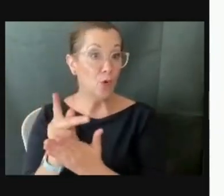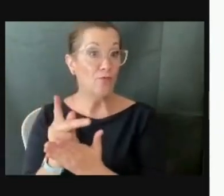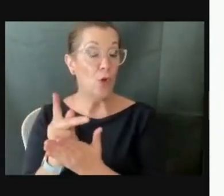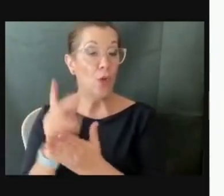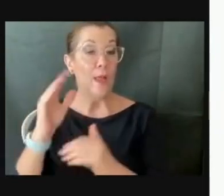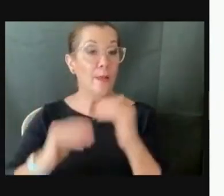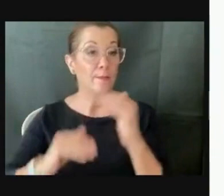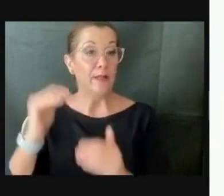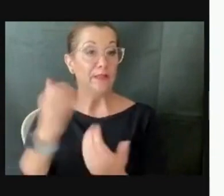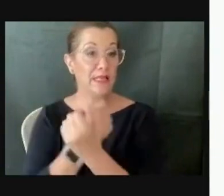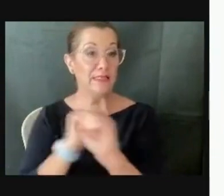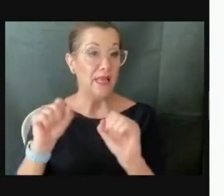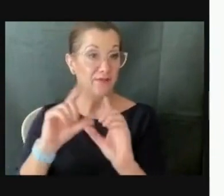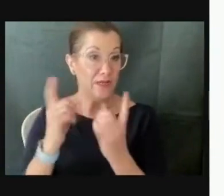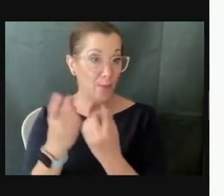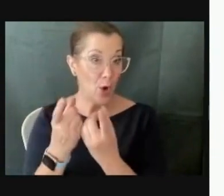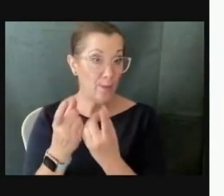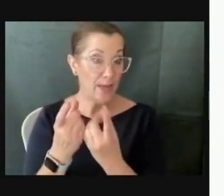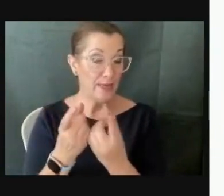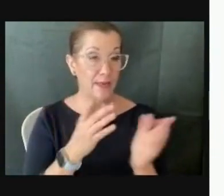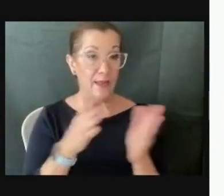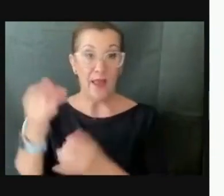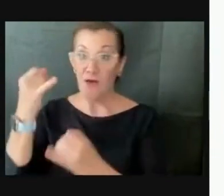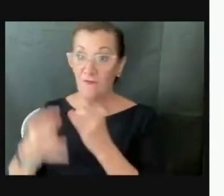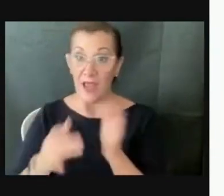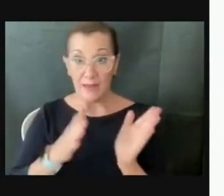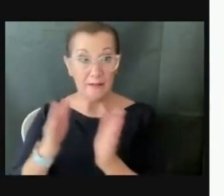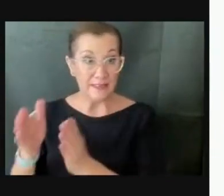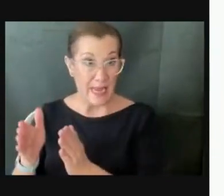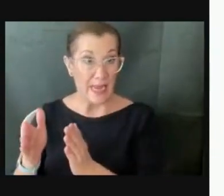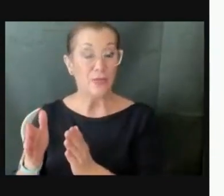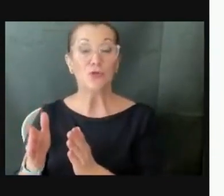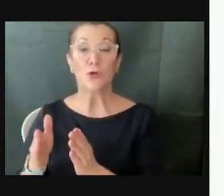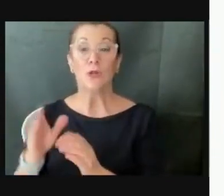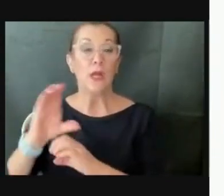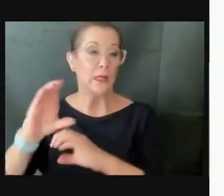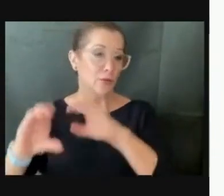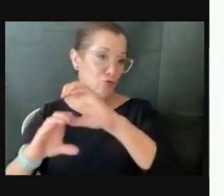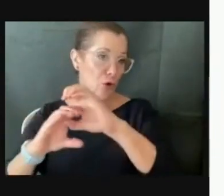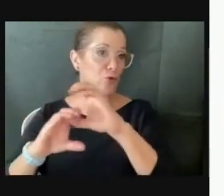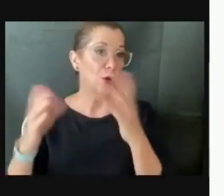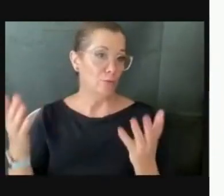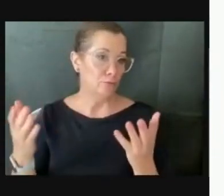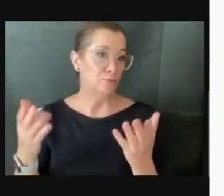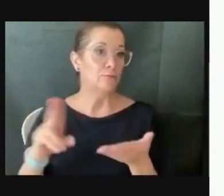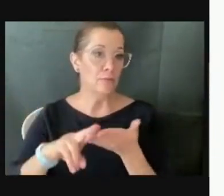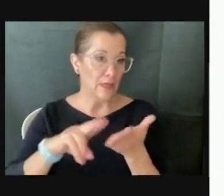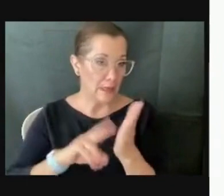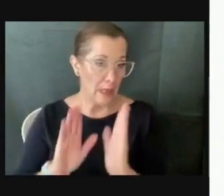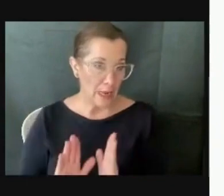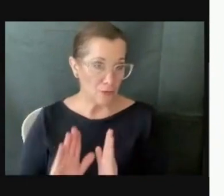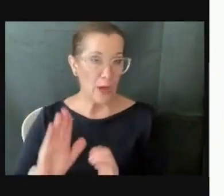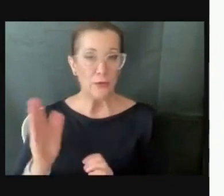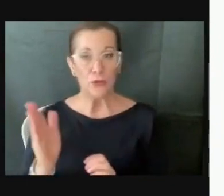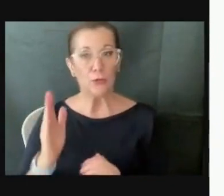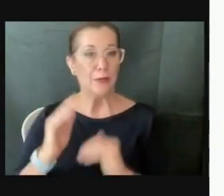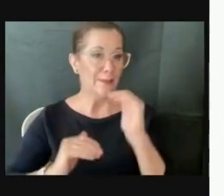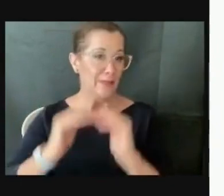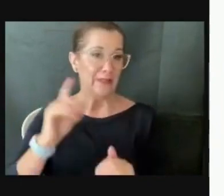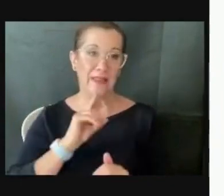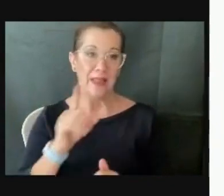Safety Department. And the final stage is construction, selecting your contractor and building the actual